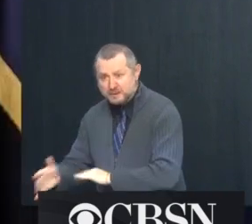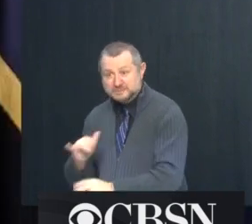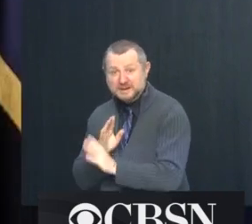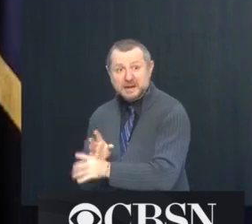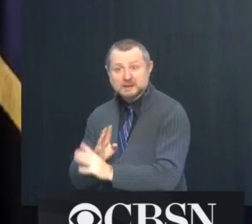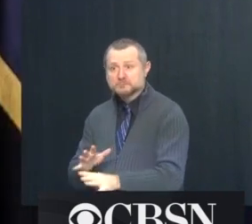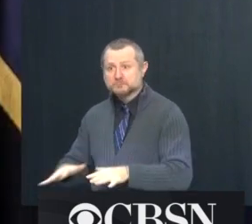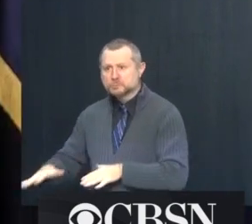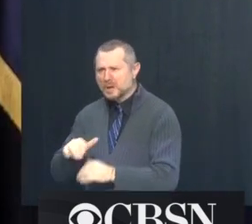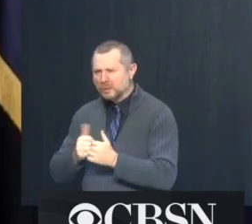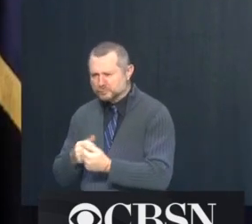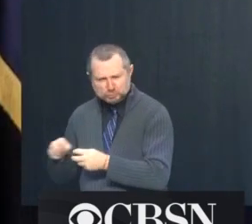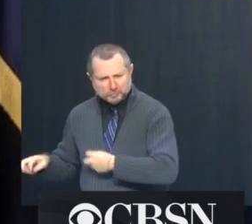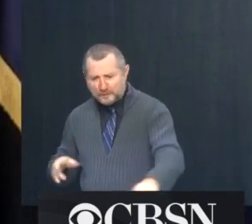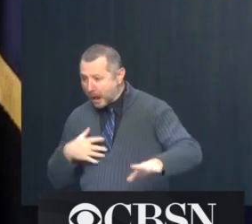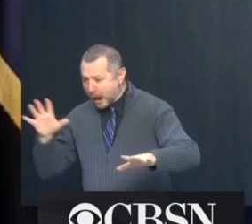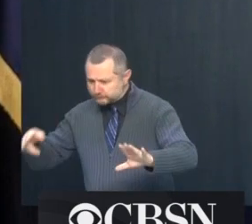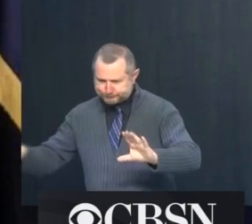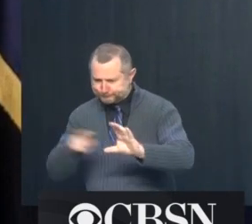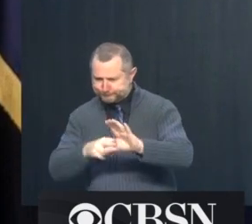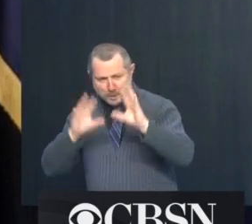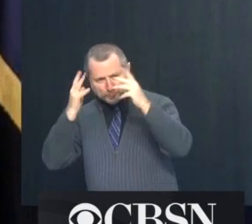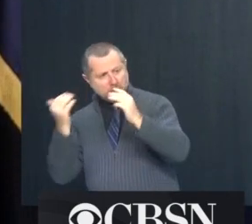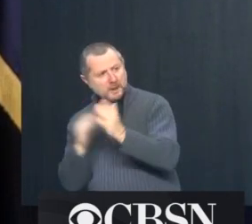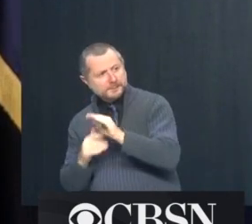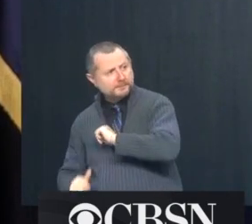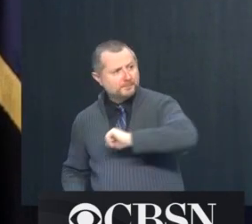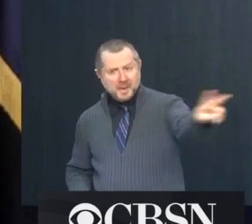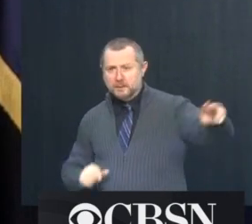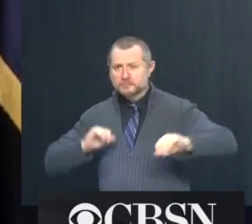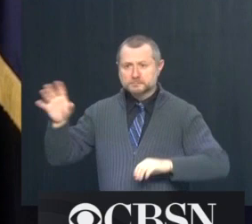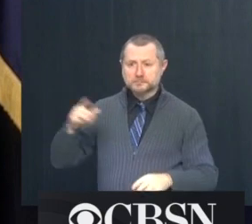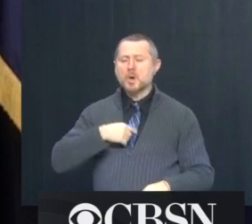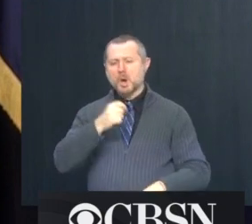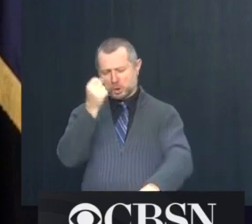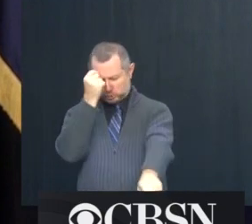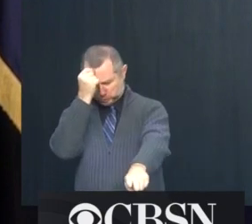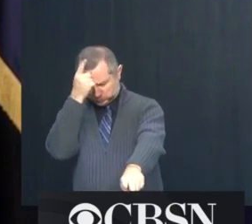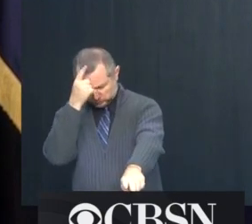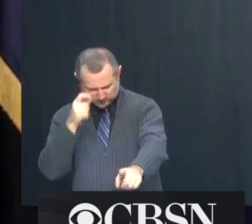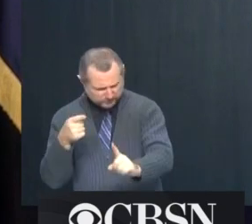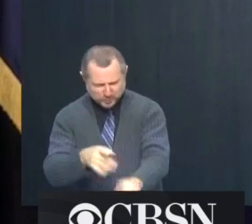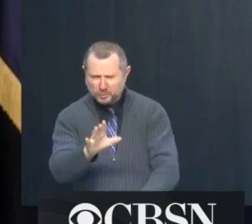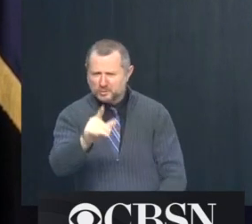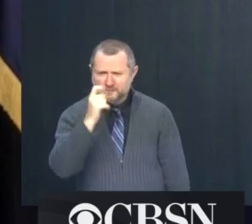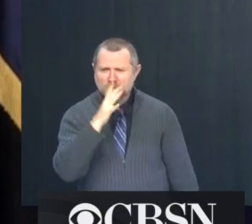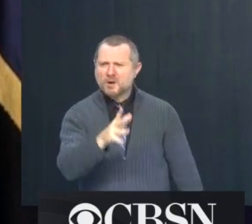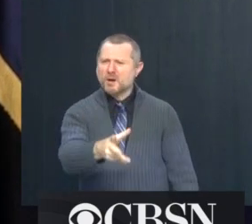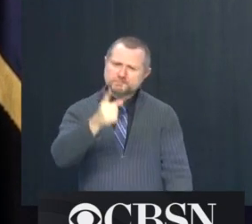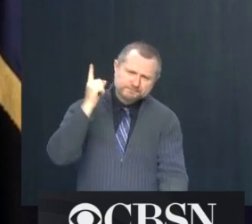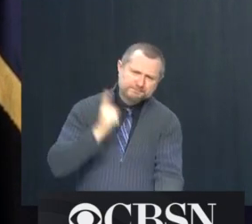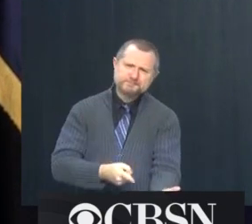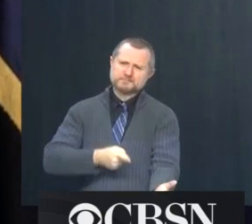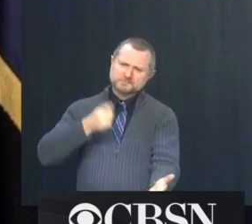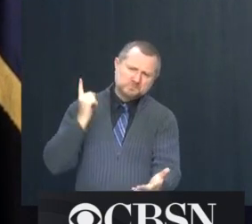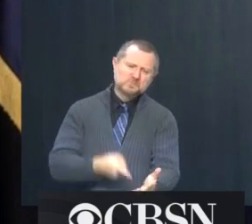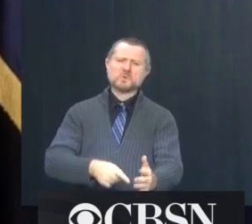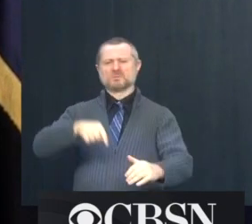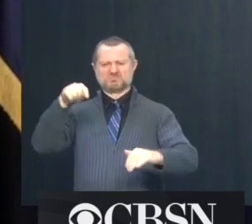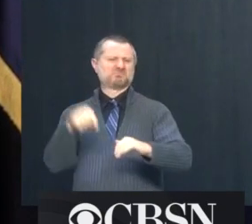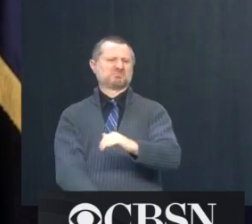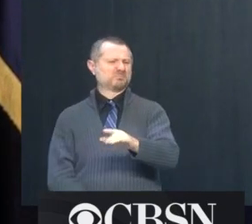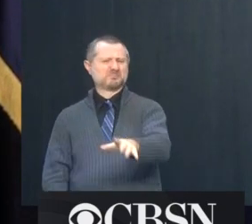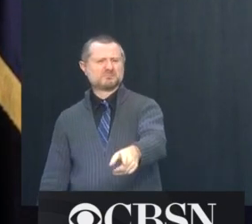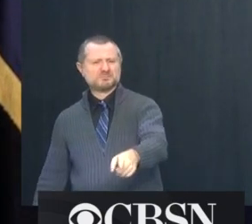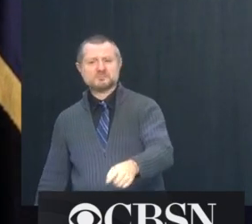Zach, I've had this discussion at length. Yeah, I hear your point. This is the argument we had every day